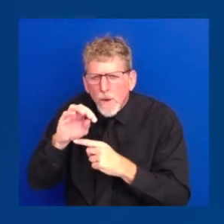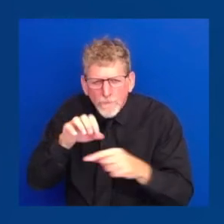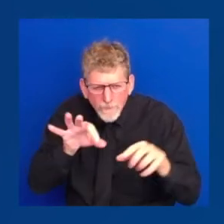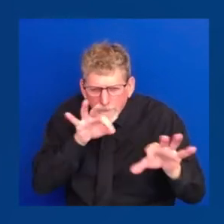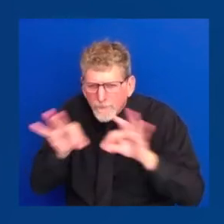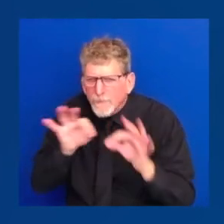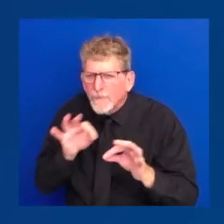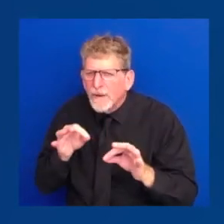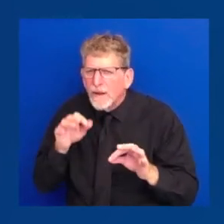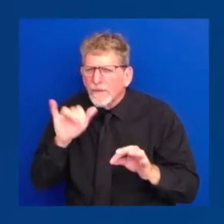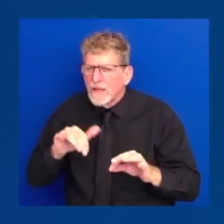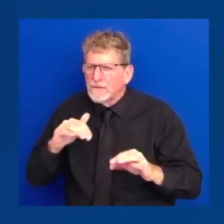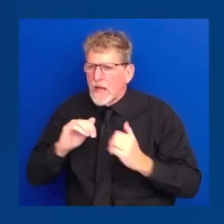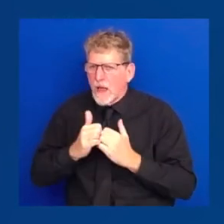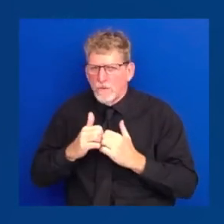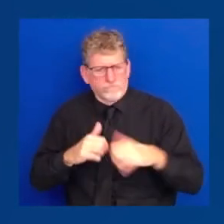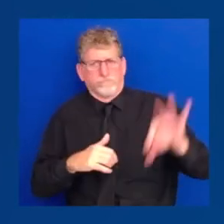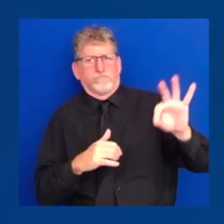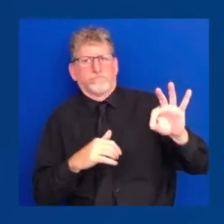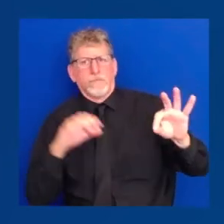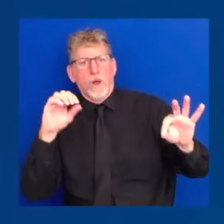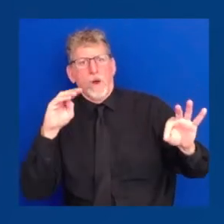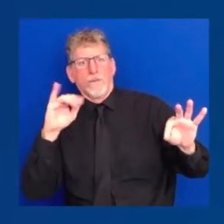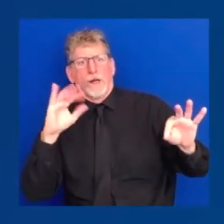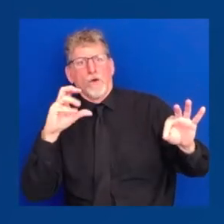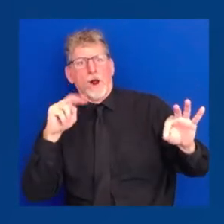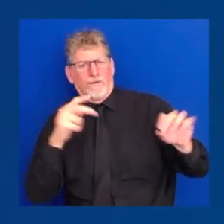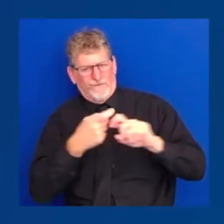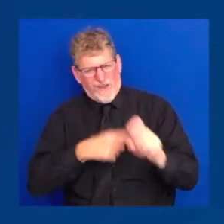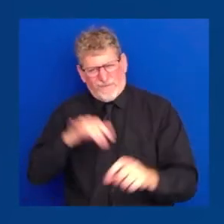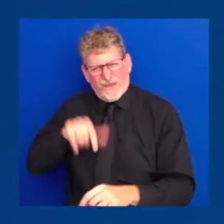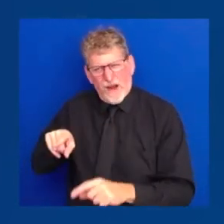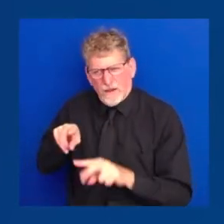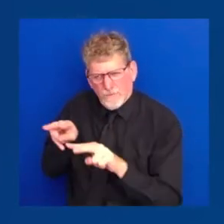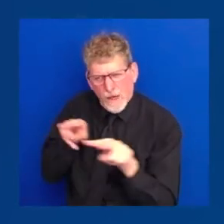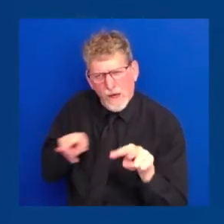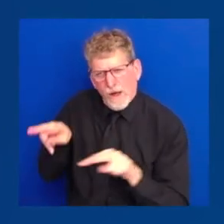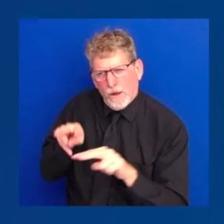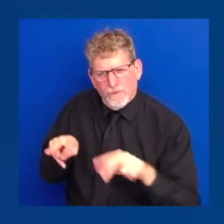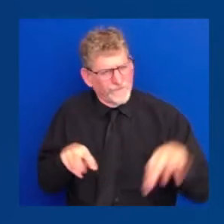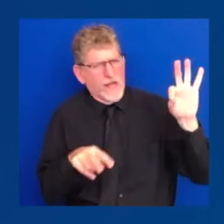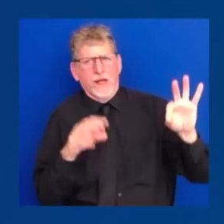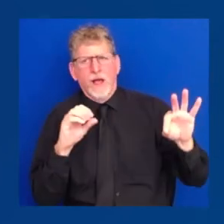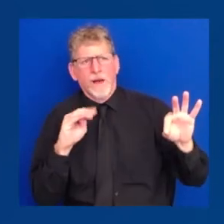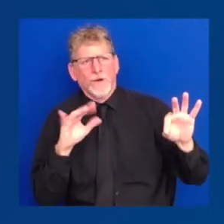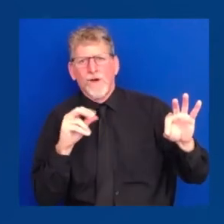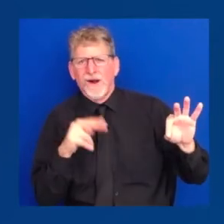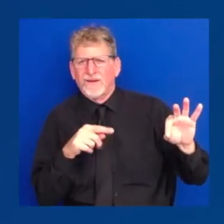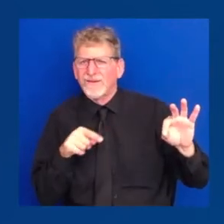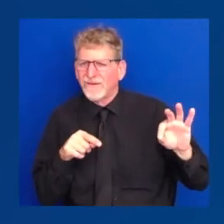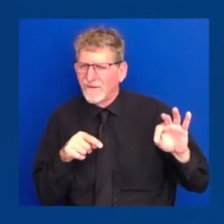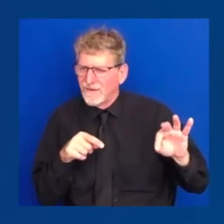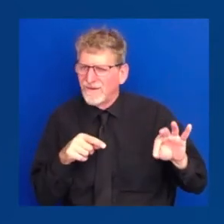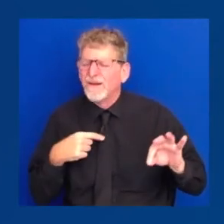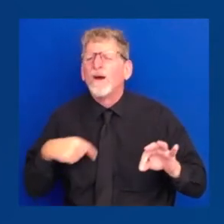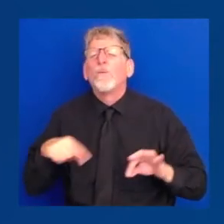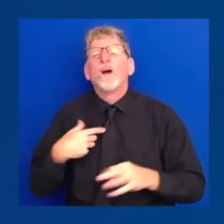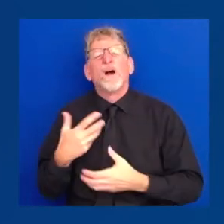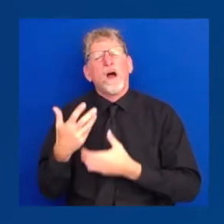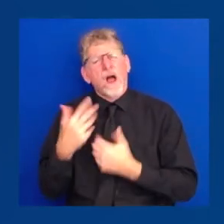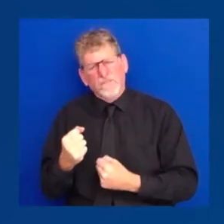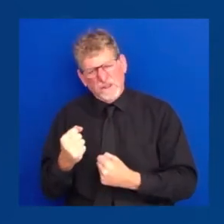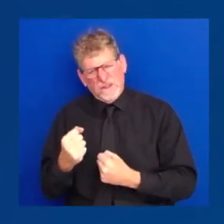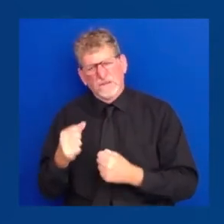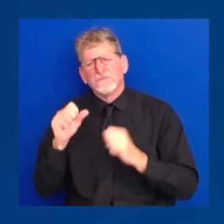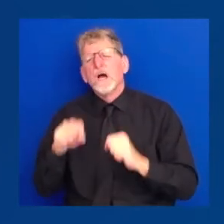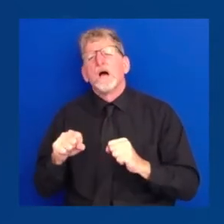knowing that it existed in other countries. So yes, we are confident we continue to scale up these efforts and are grateful for the resources from Congress to